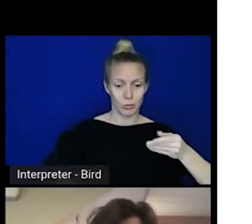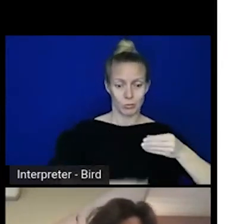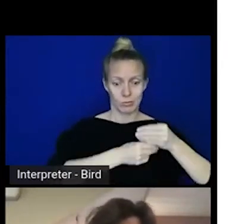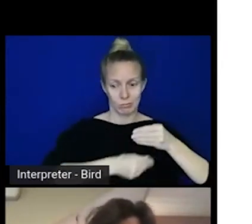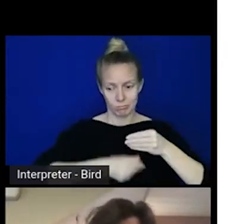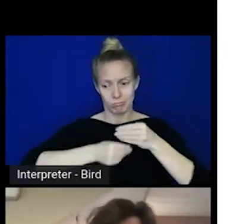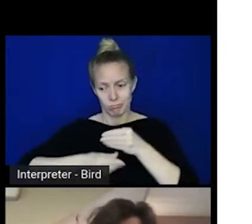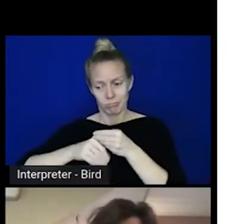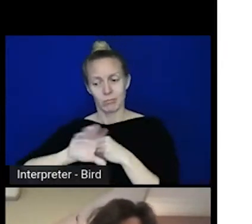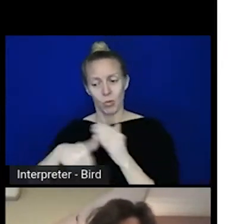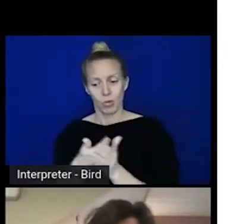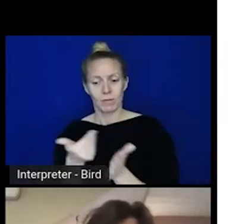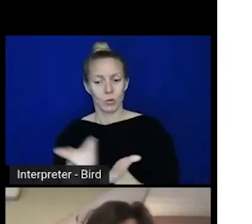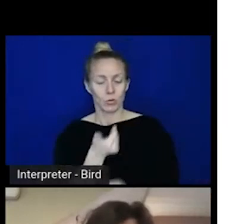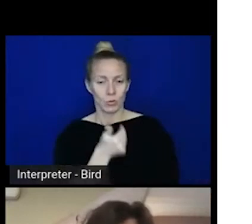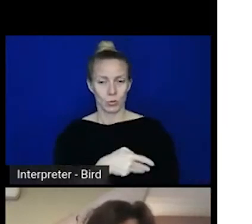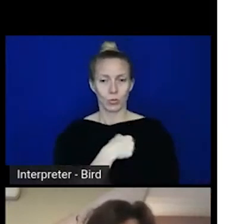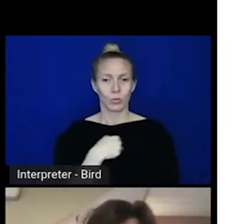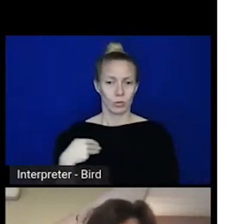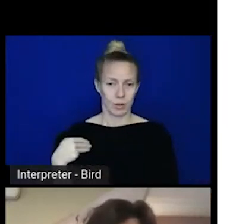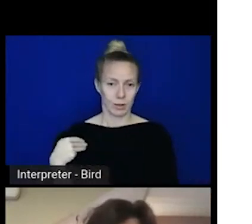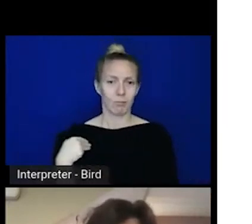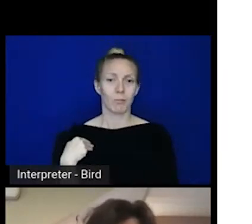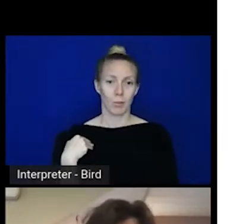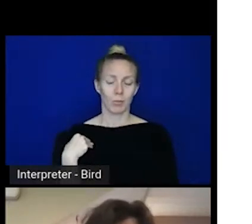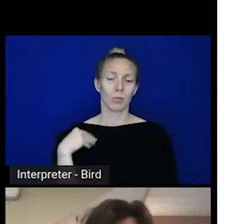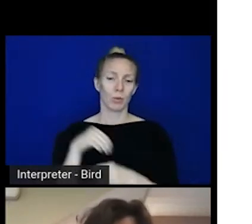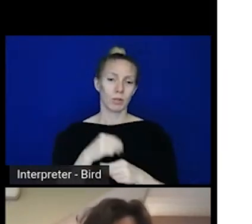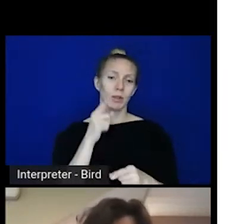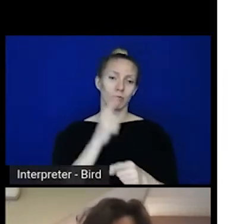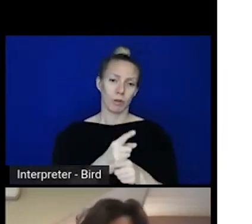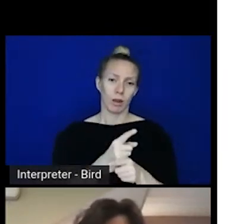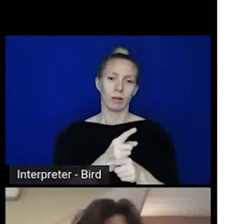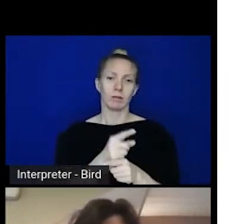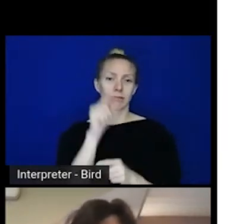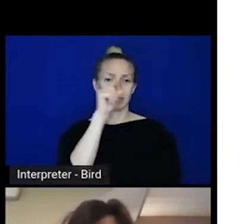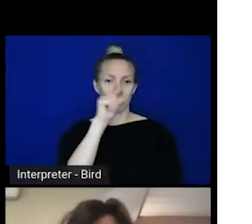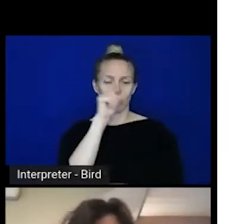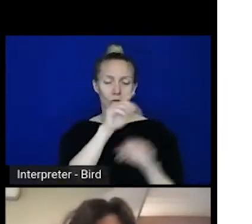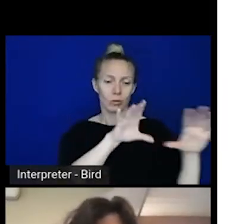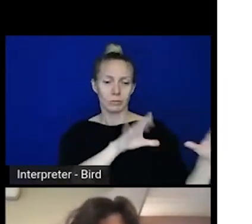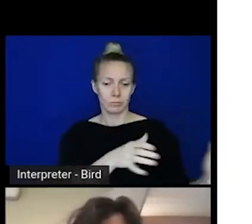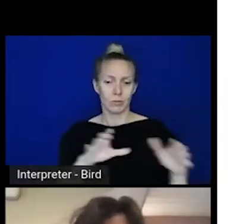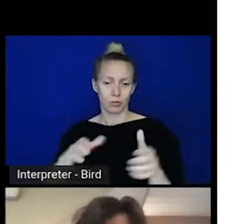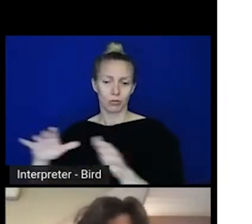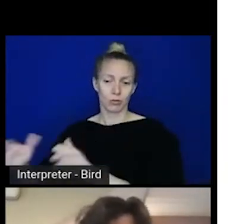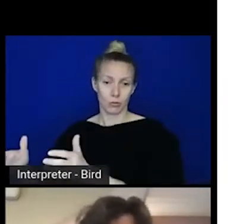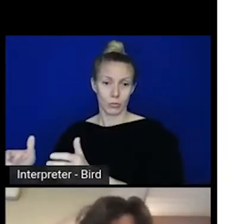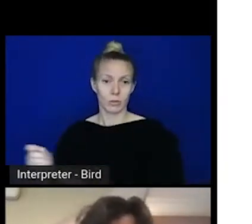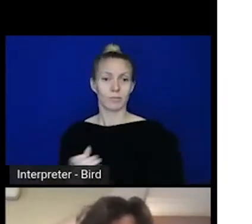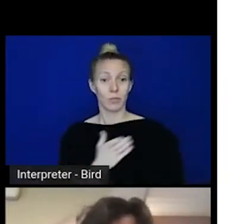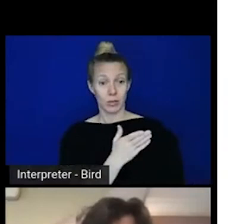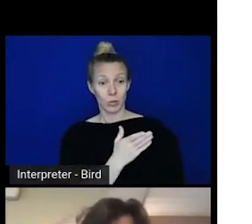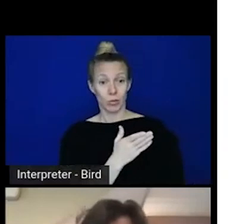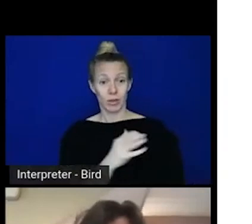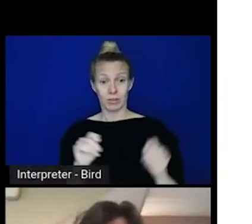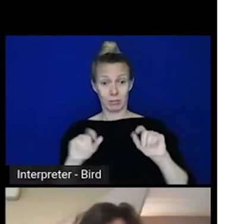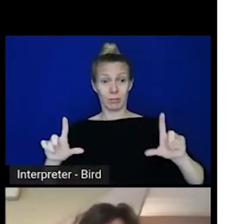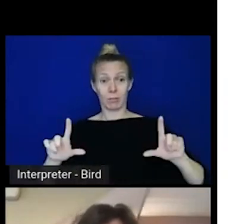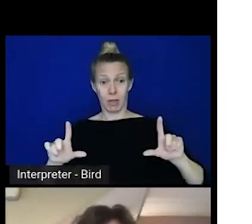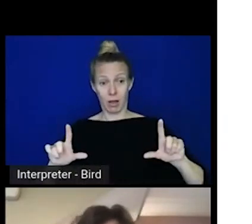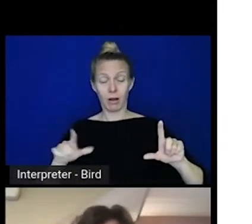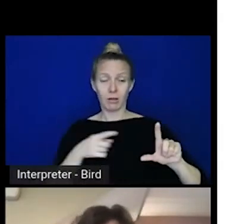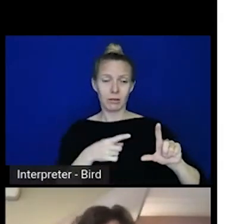to um, the correct Google groups. And so that's what this block on the screen does, is it just says